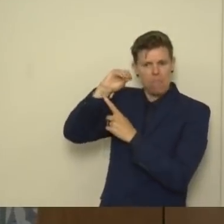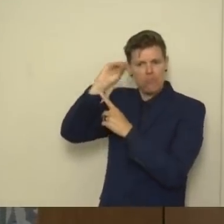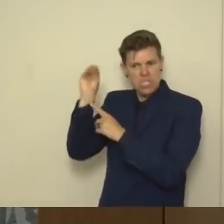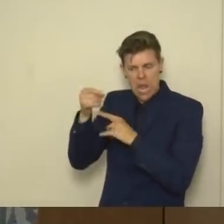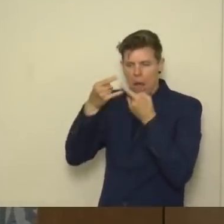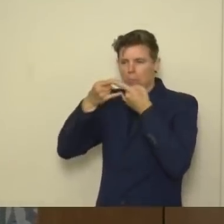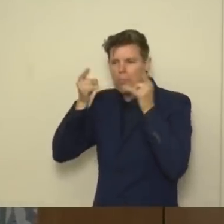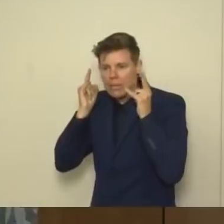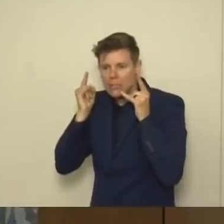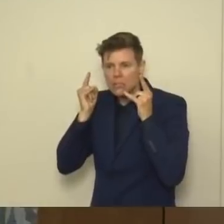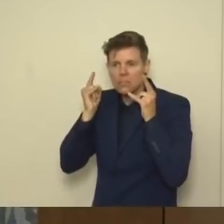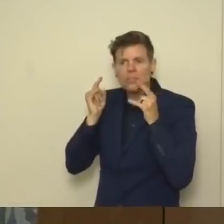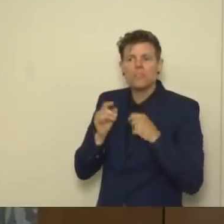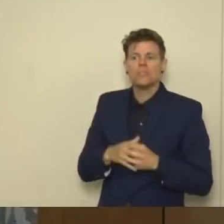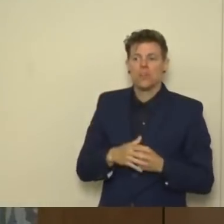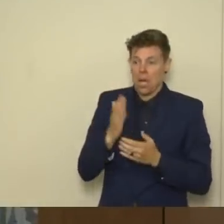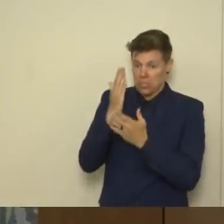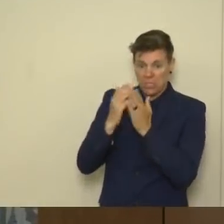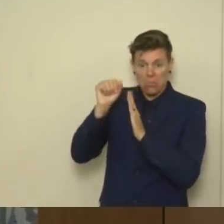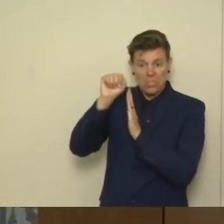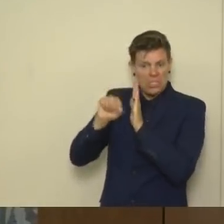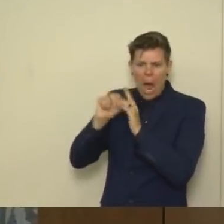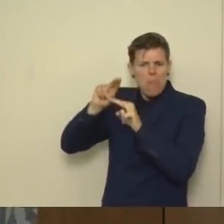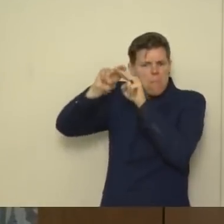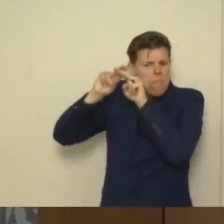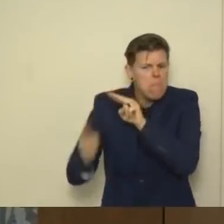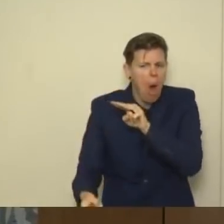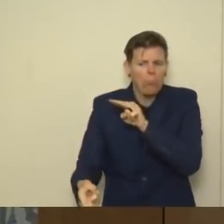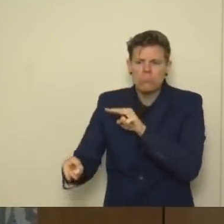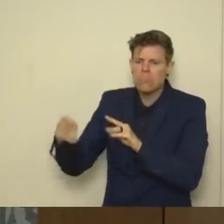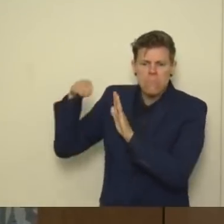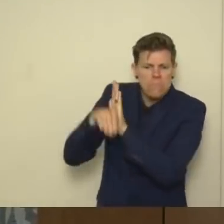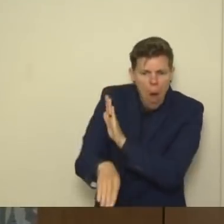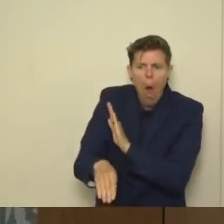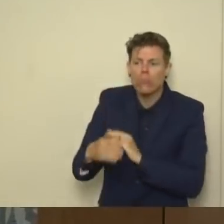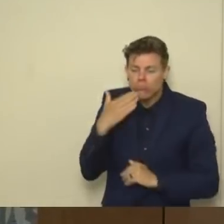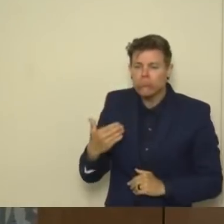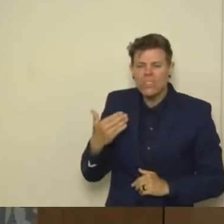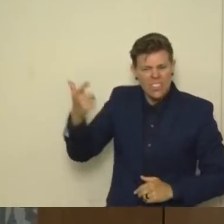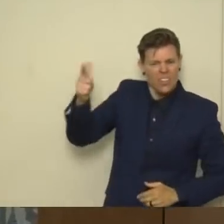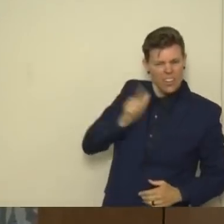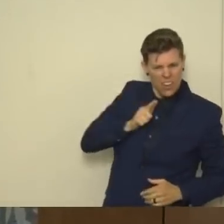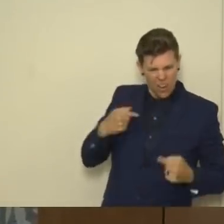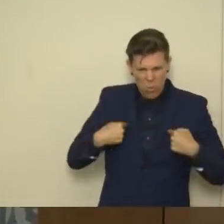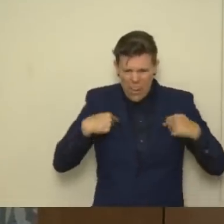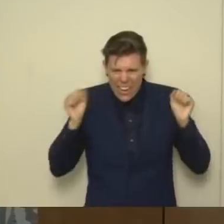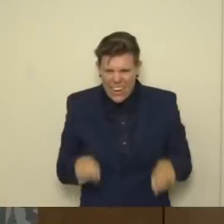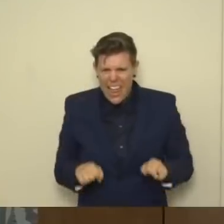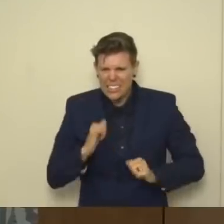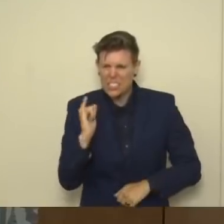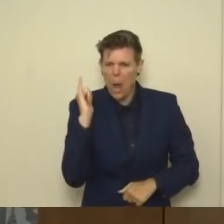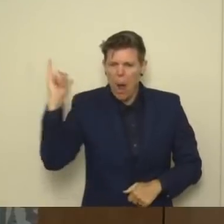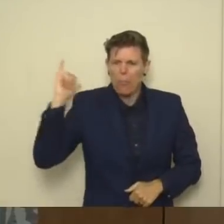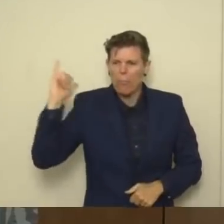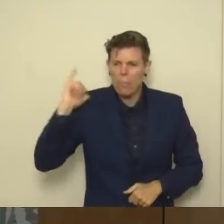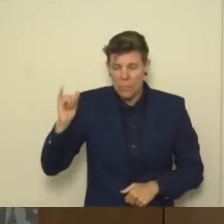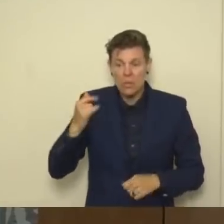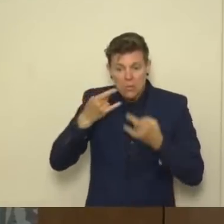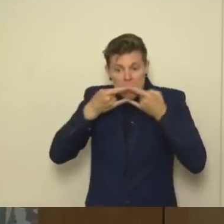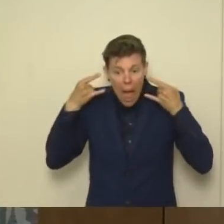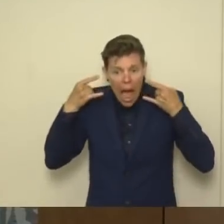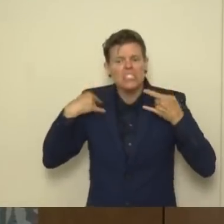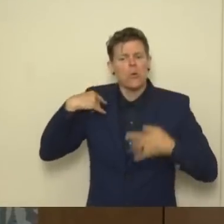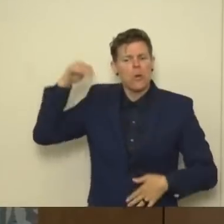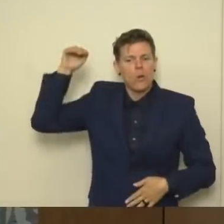curve, they crushed it. It's going down. We can do it. We are doing better than the vast majority of states in the country, and we're